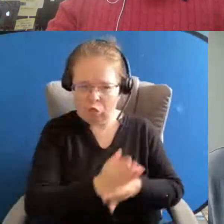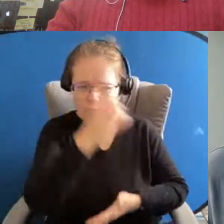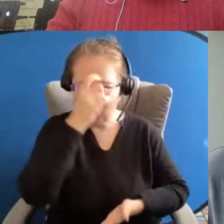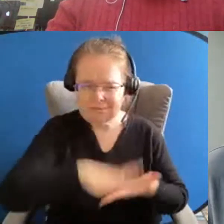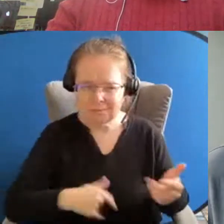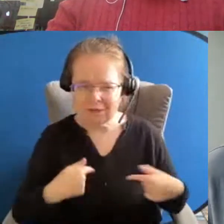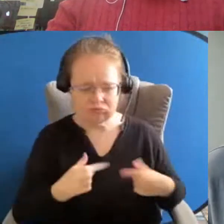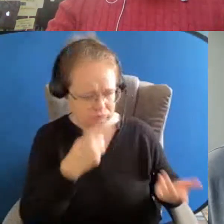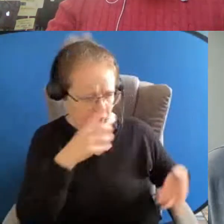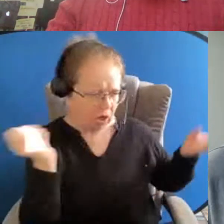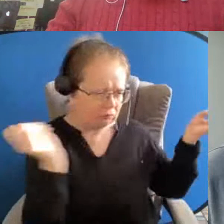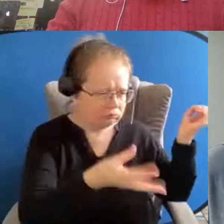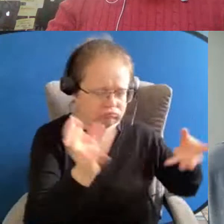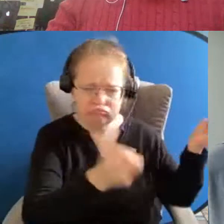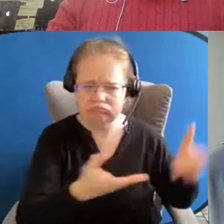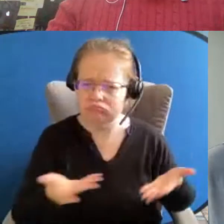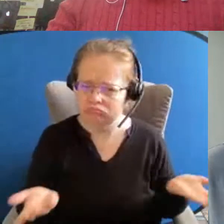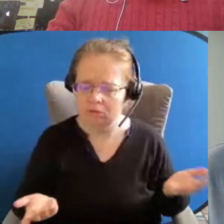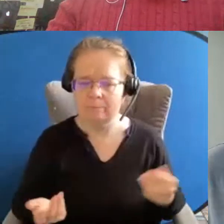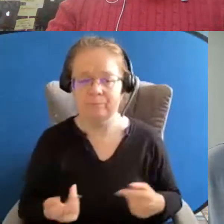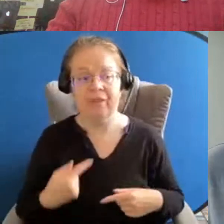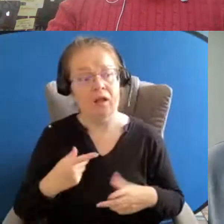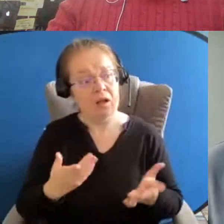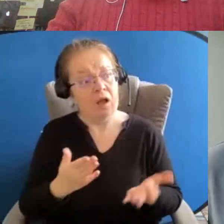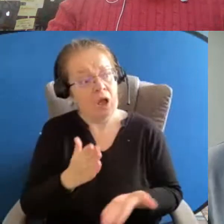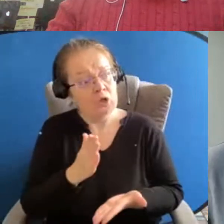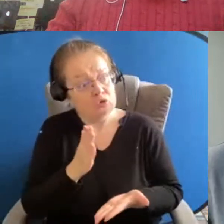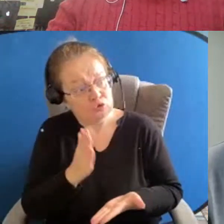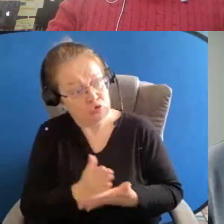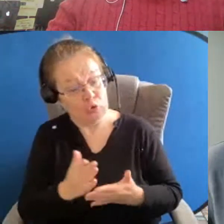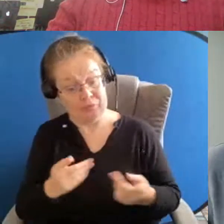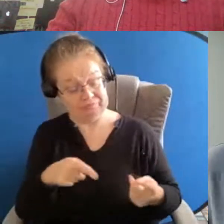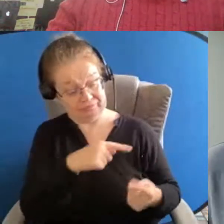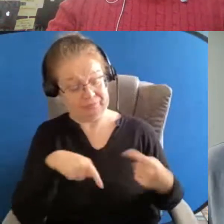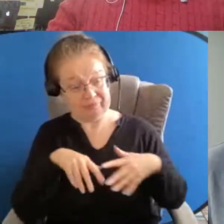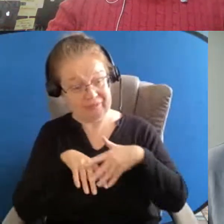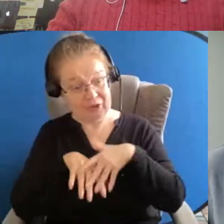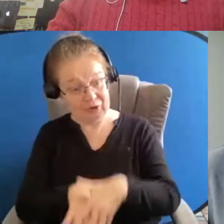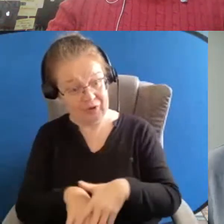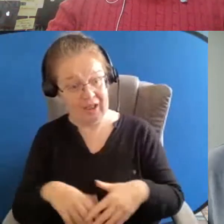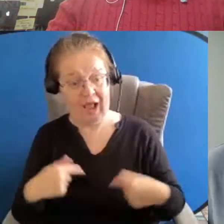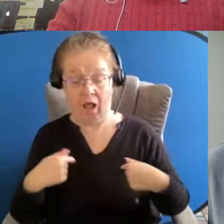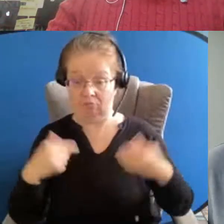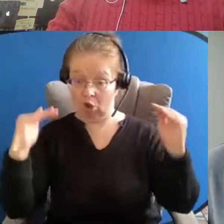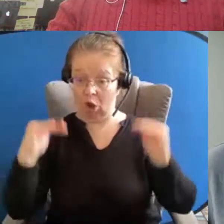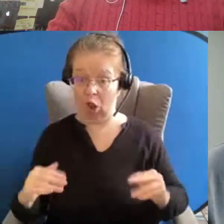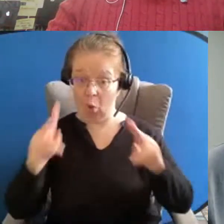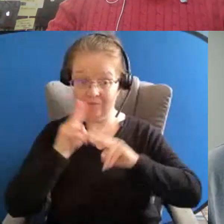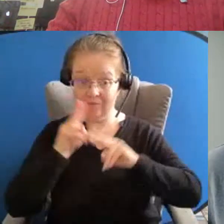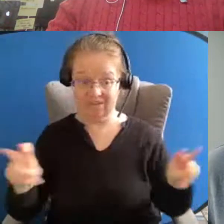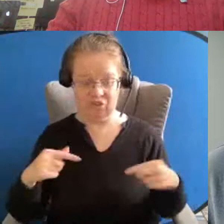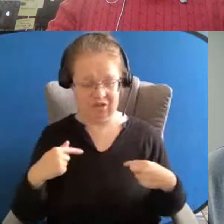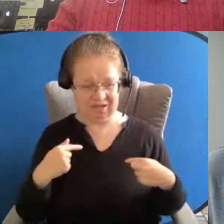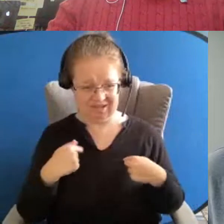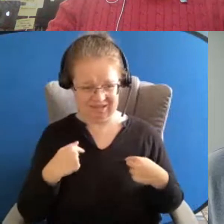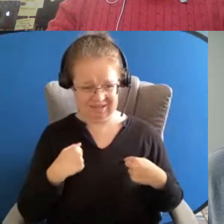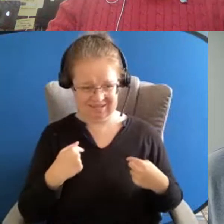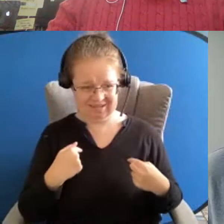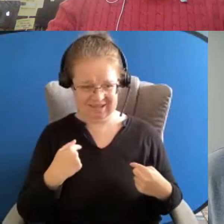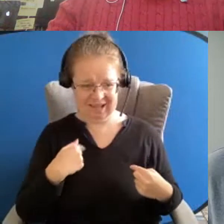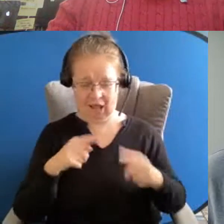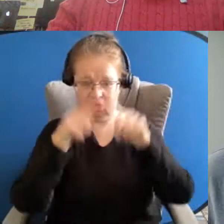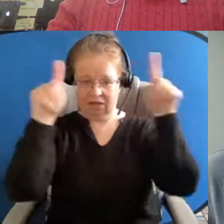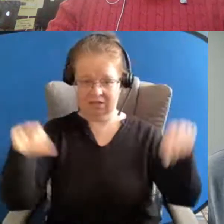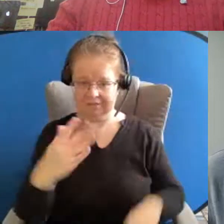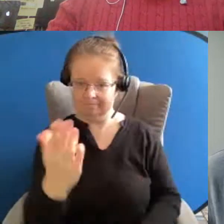and provide their feedback as well. And in true inclusive form, since I am low vision and I look at my screen about 2 inches from it,